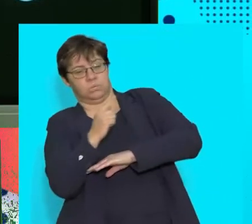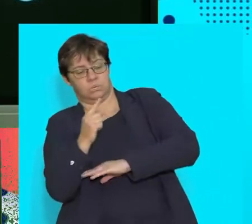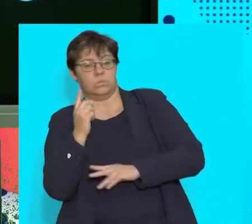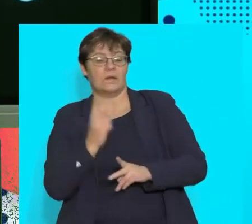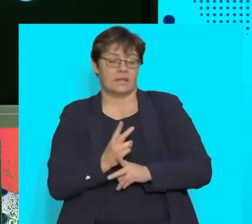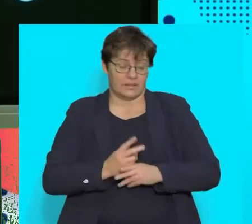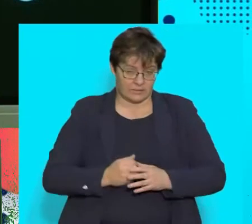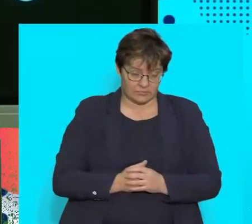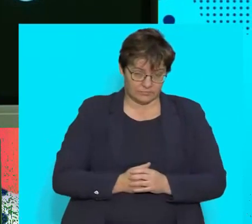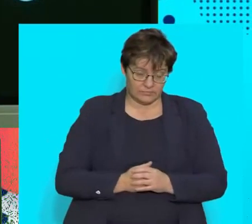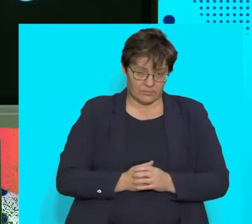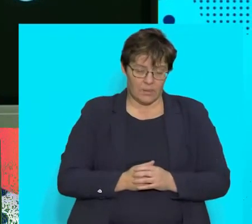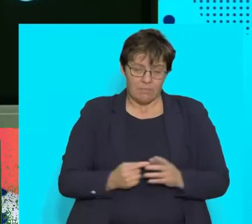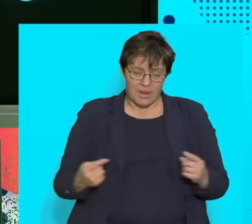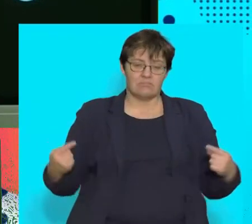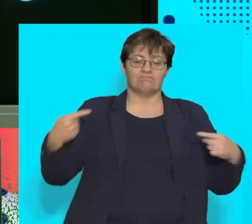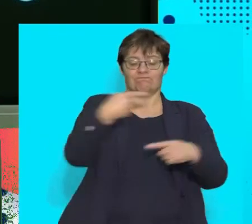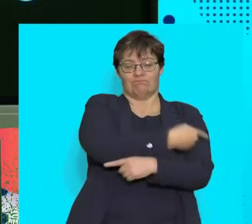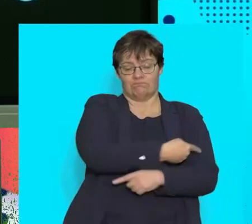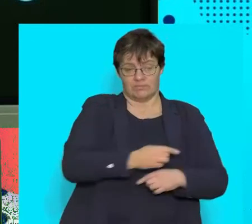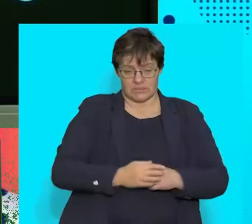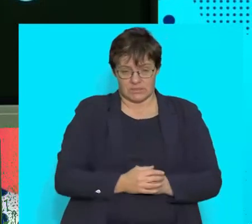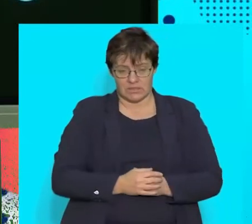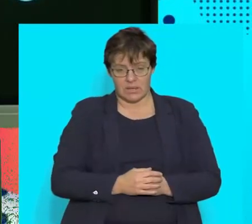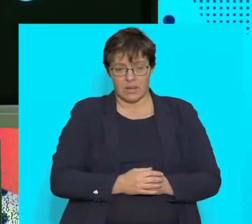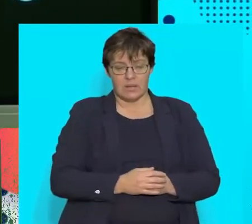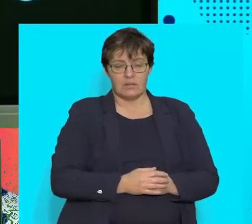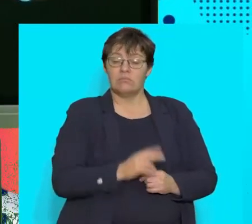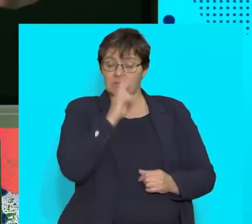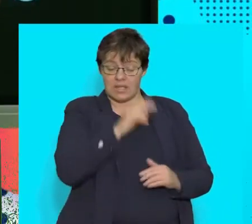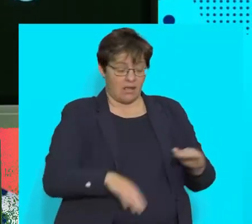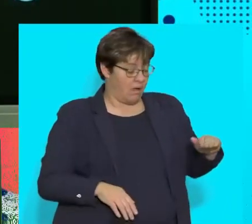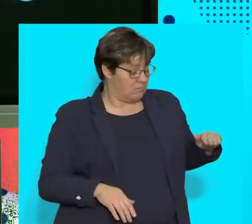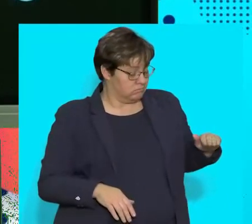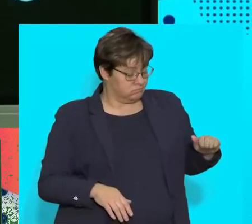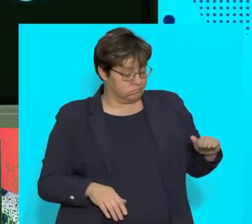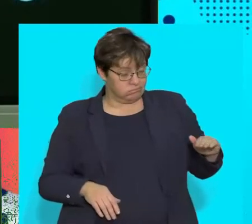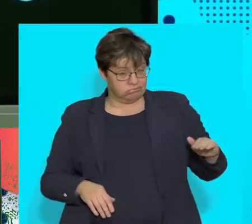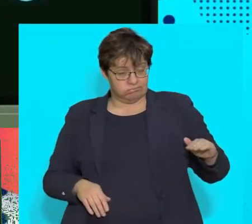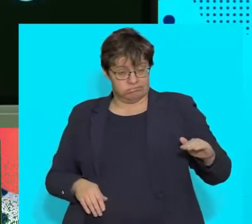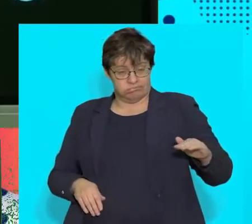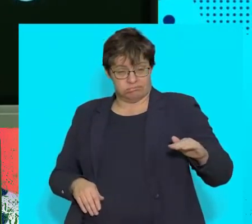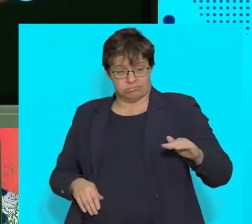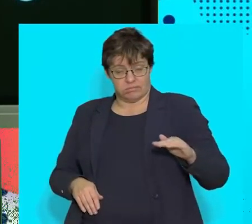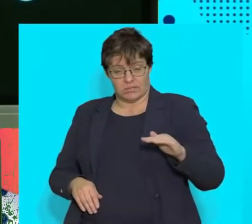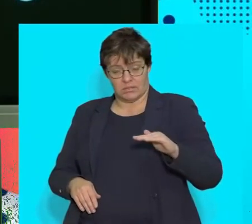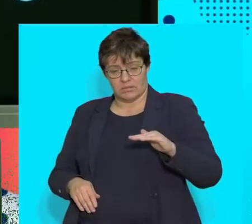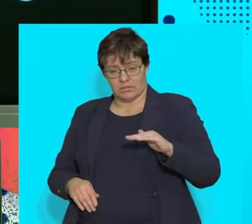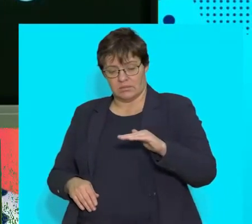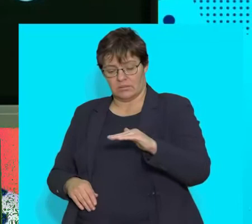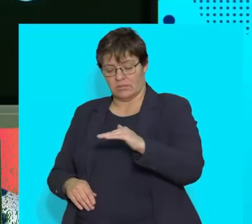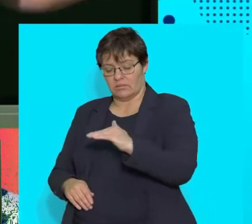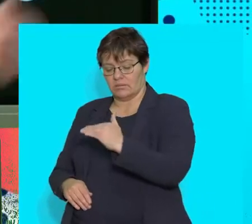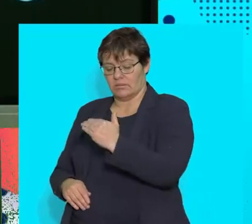back in the opposite direction. So it's very important to see that. Slowed down, got to zero, moved in the